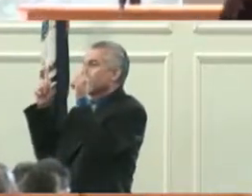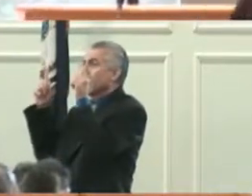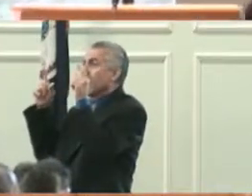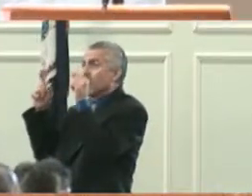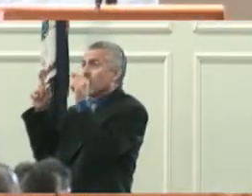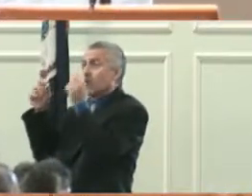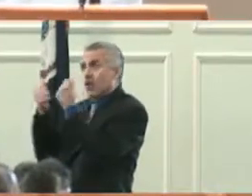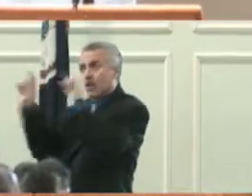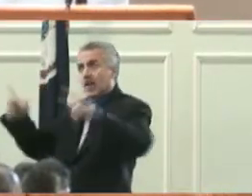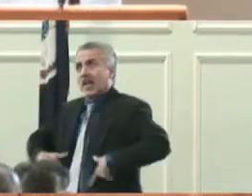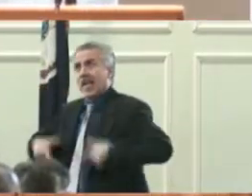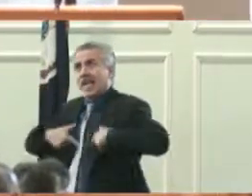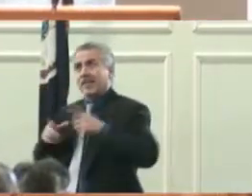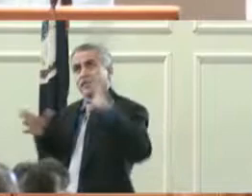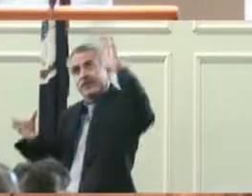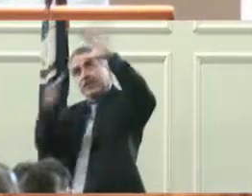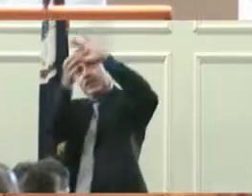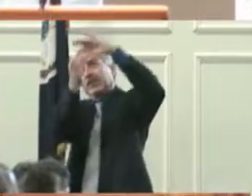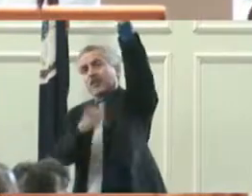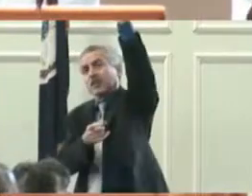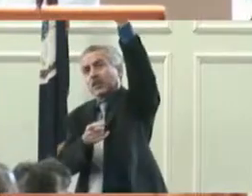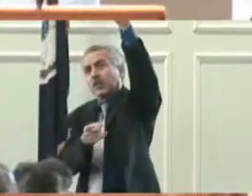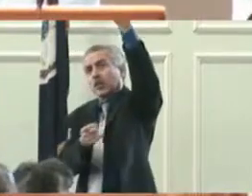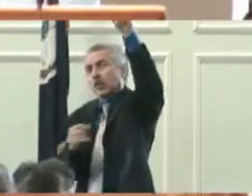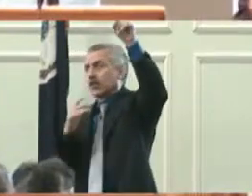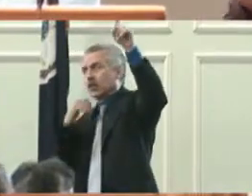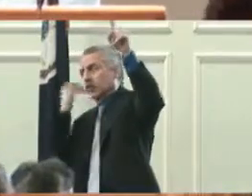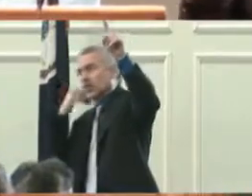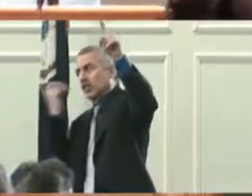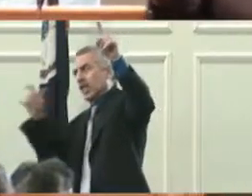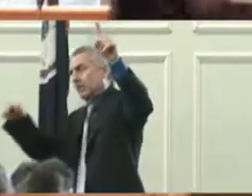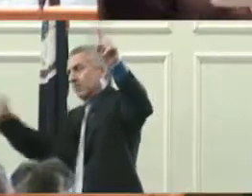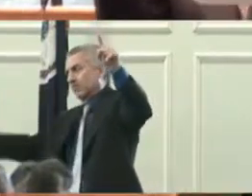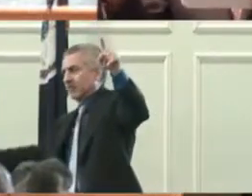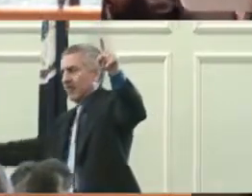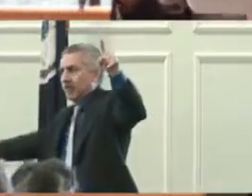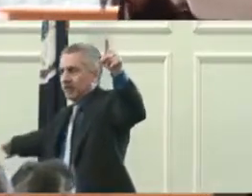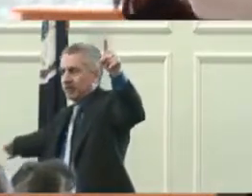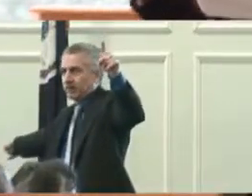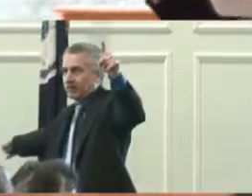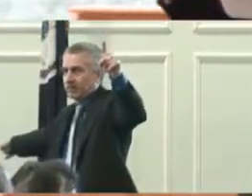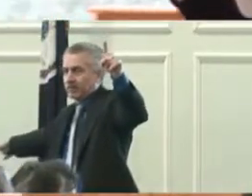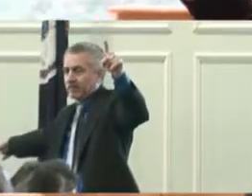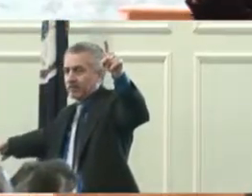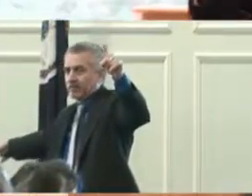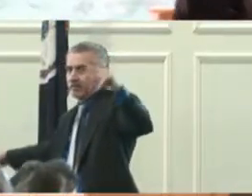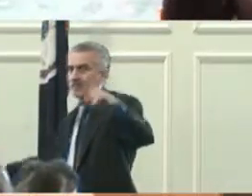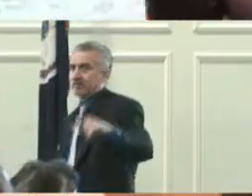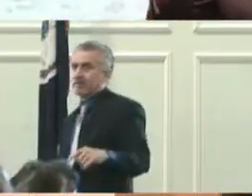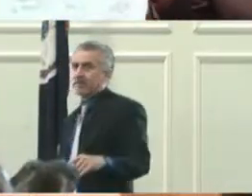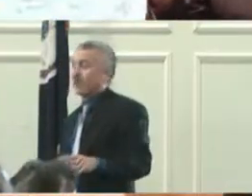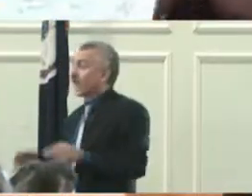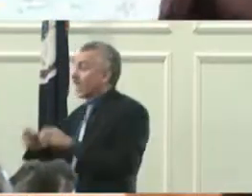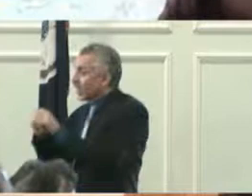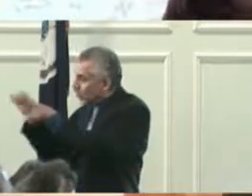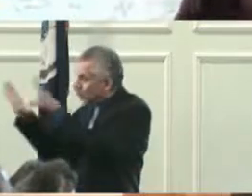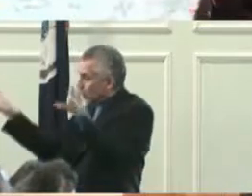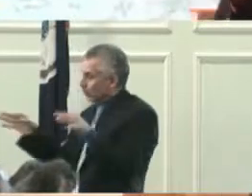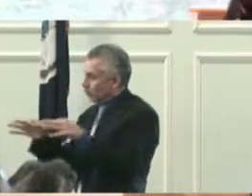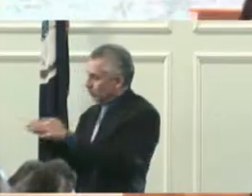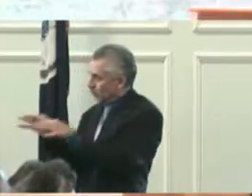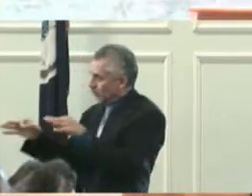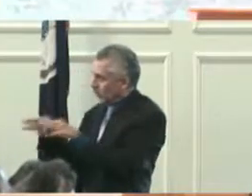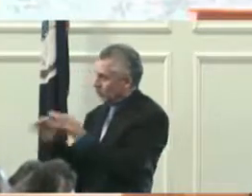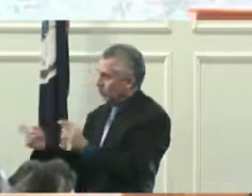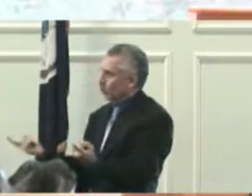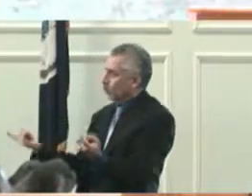everlasting life, some to shame and everlasting contempt. So here we have in this verse a description of what is going to